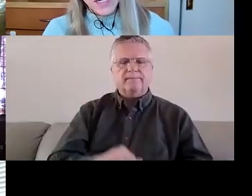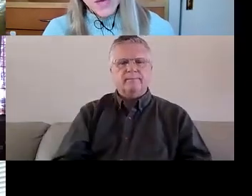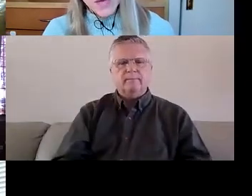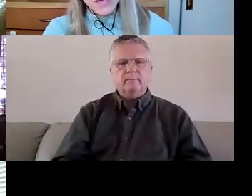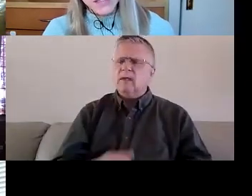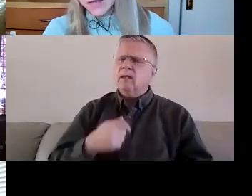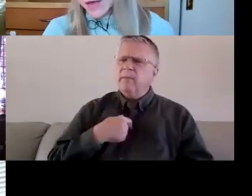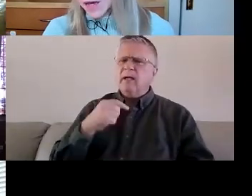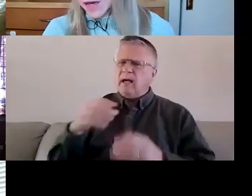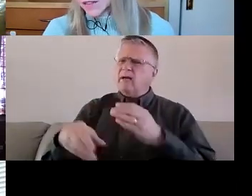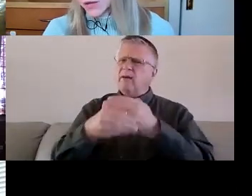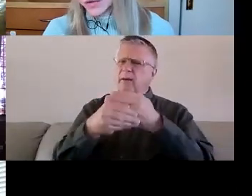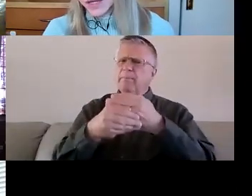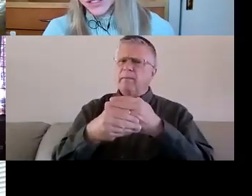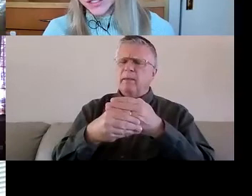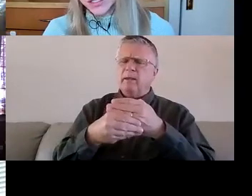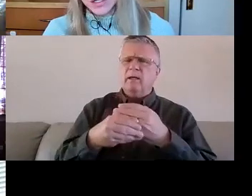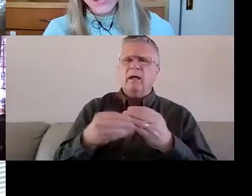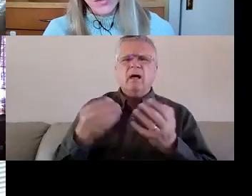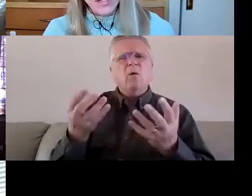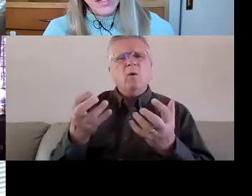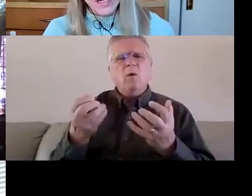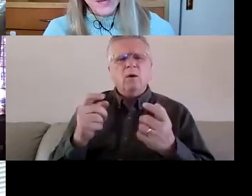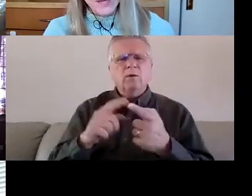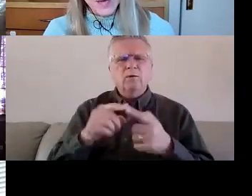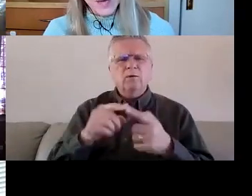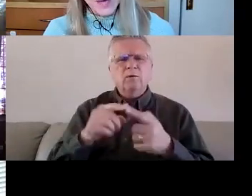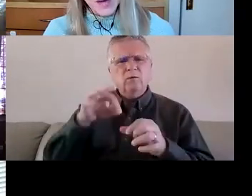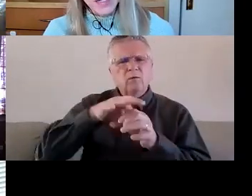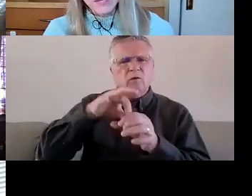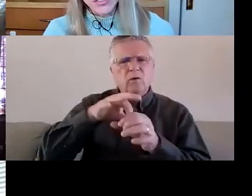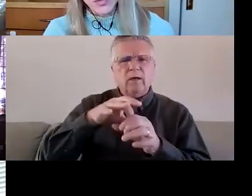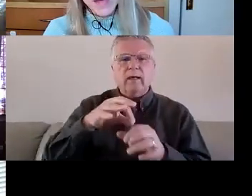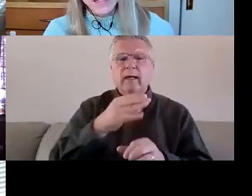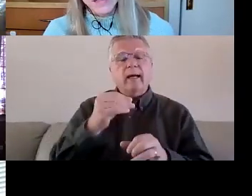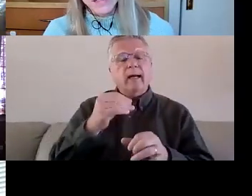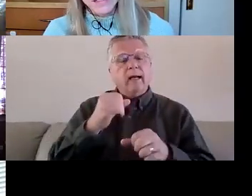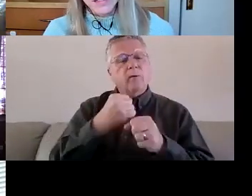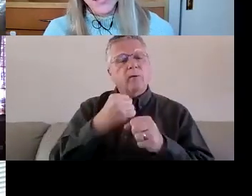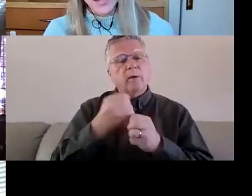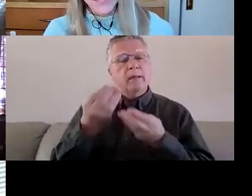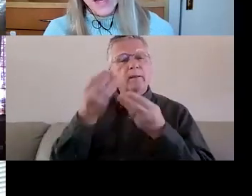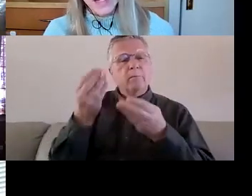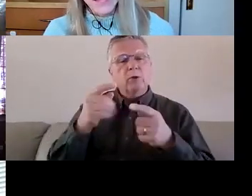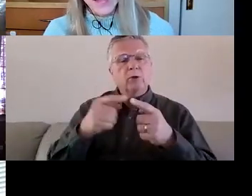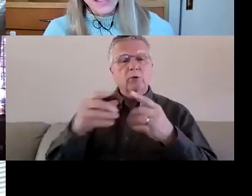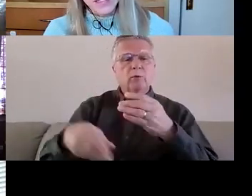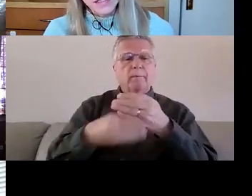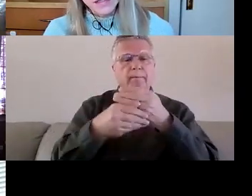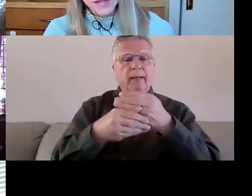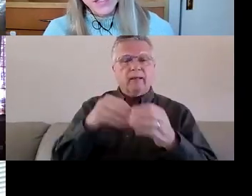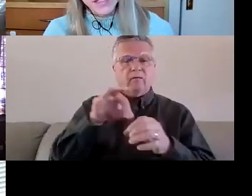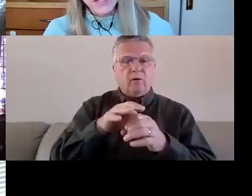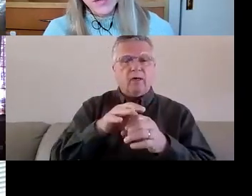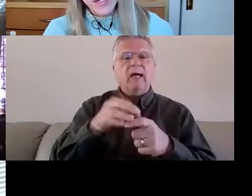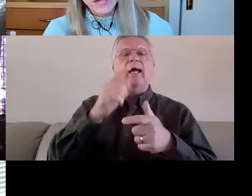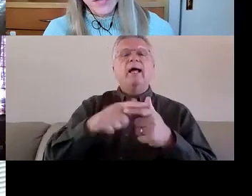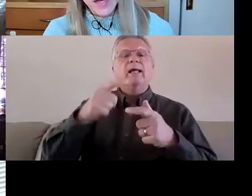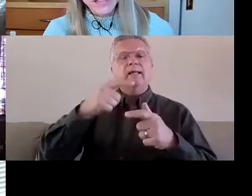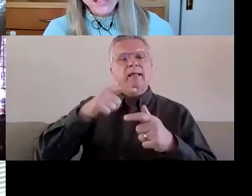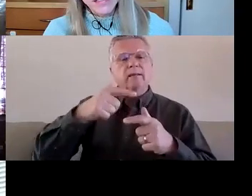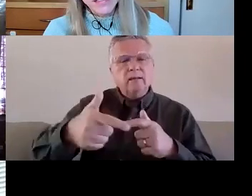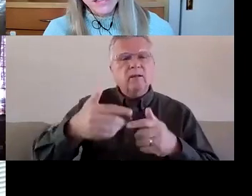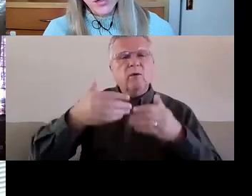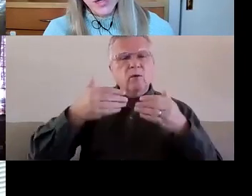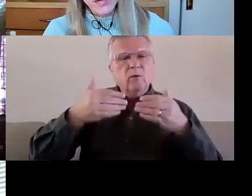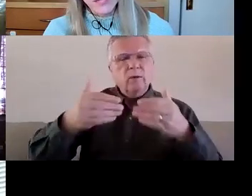amendment that I would like to vote on, and I'm happy to make a motion to amend, vote on that, and then get into the substance of the bill, if that